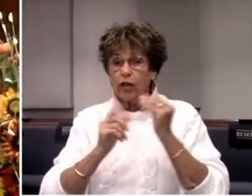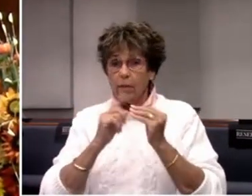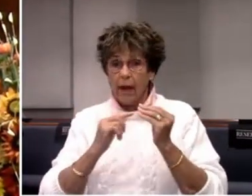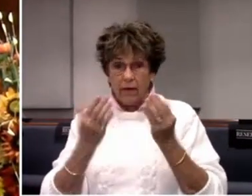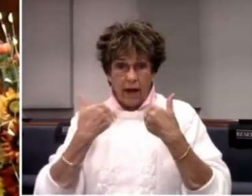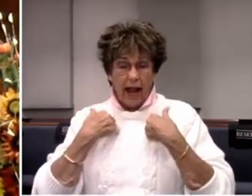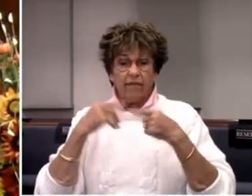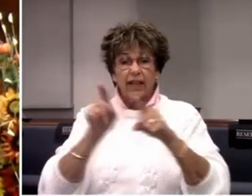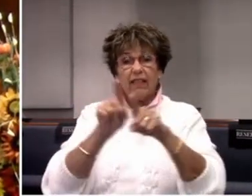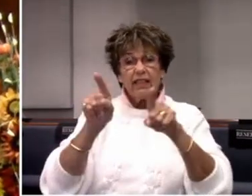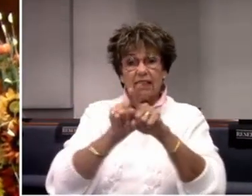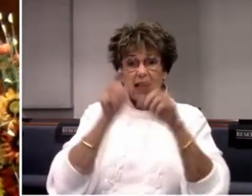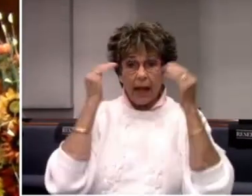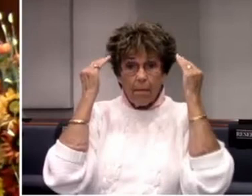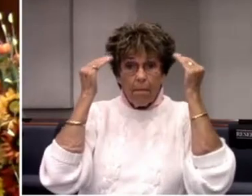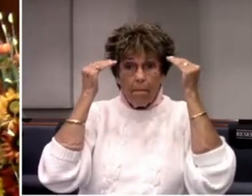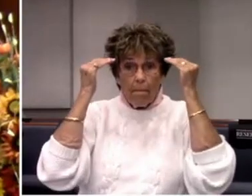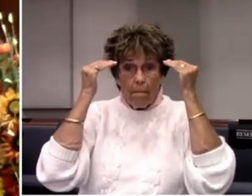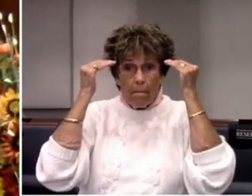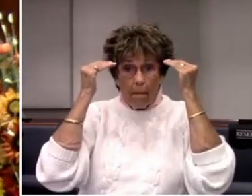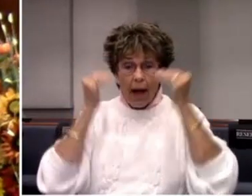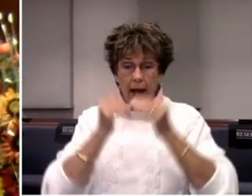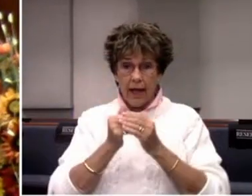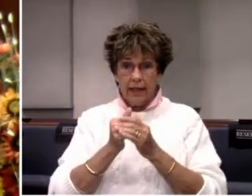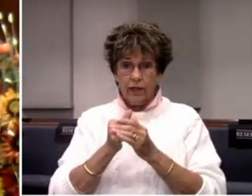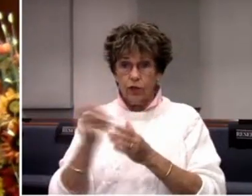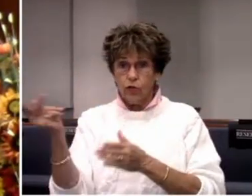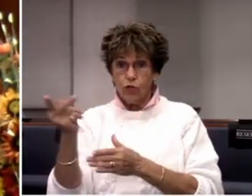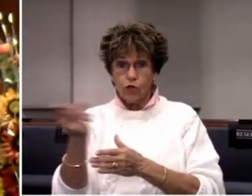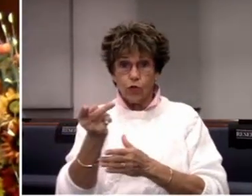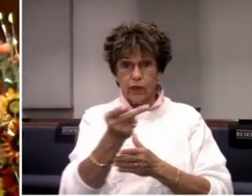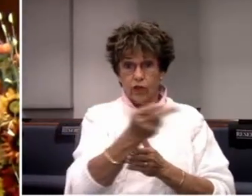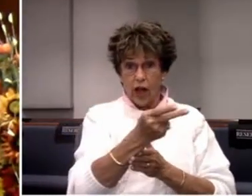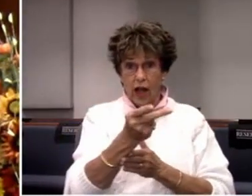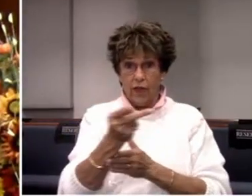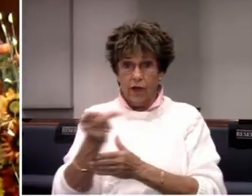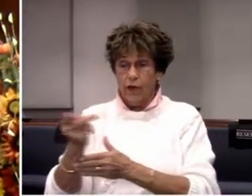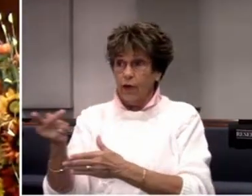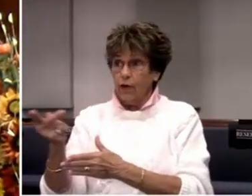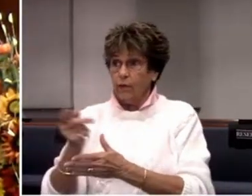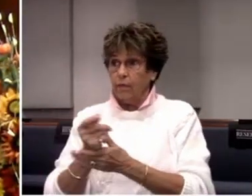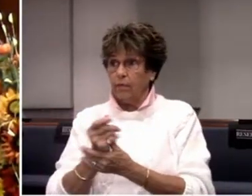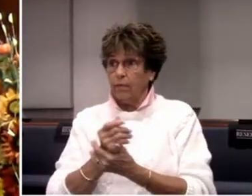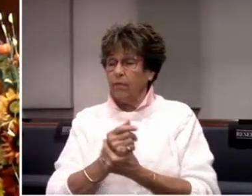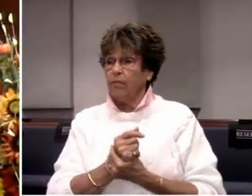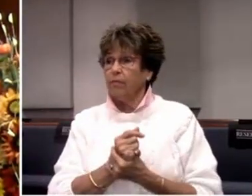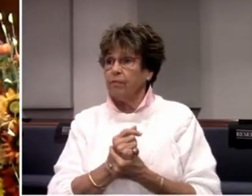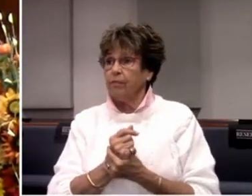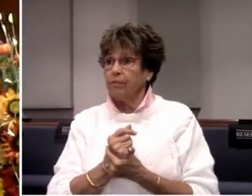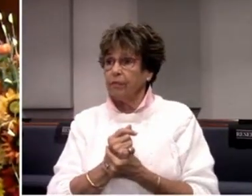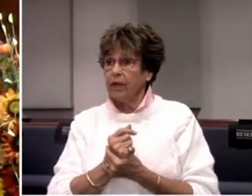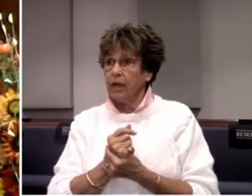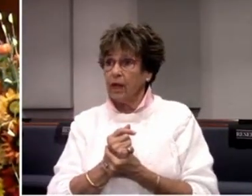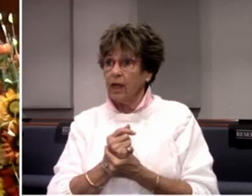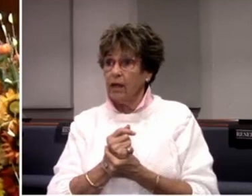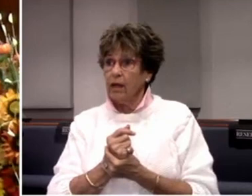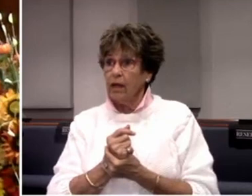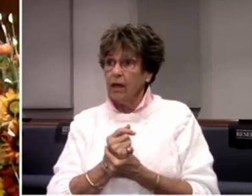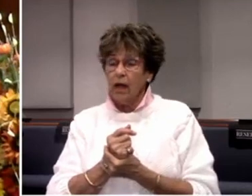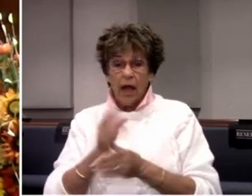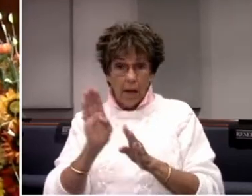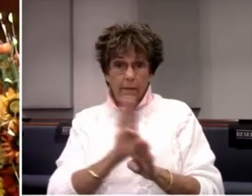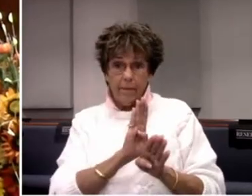mind one toward another, treating one another right, behaving ourselves right toward our brother and our